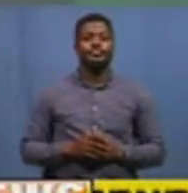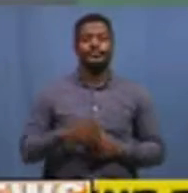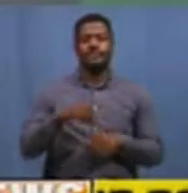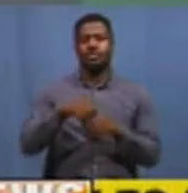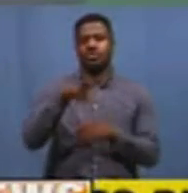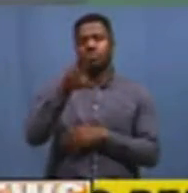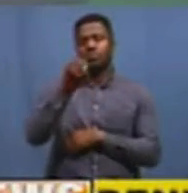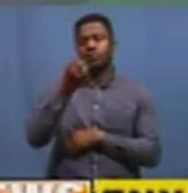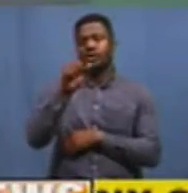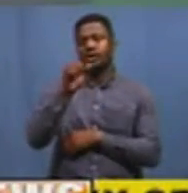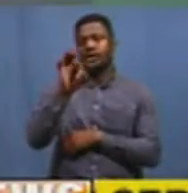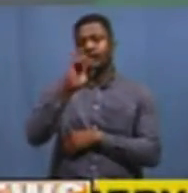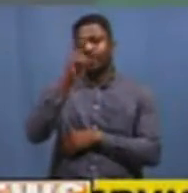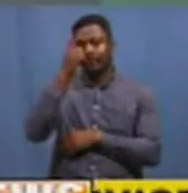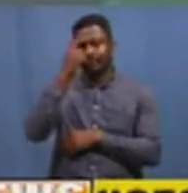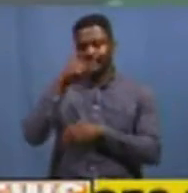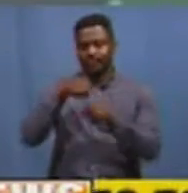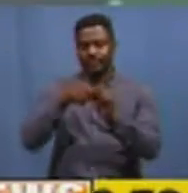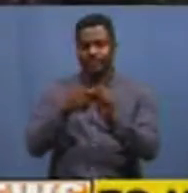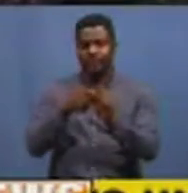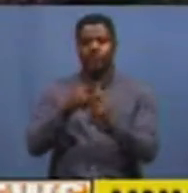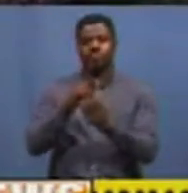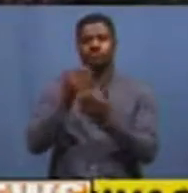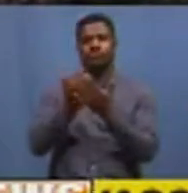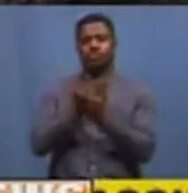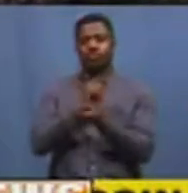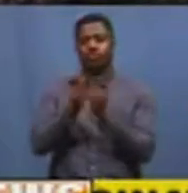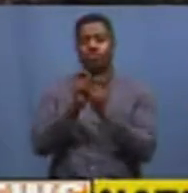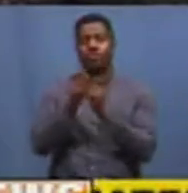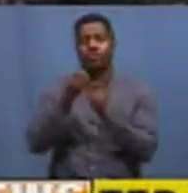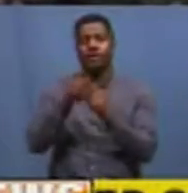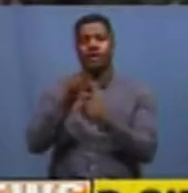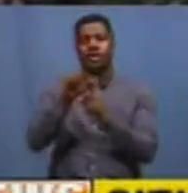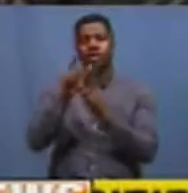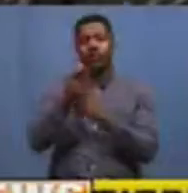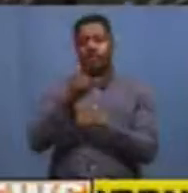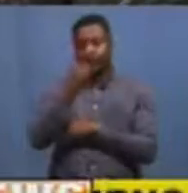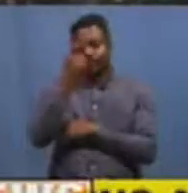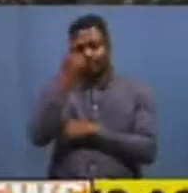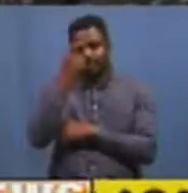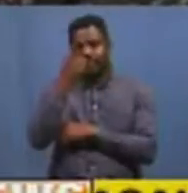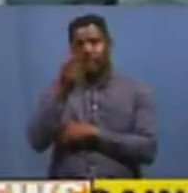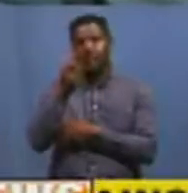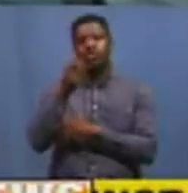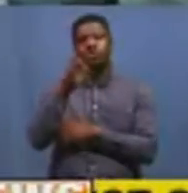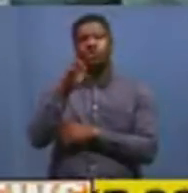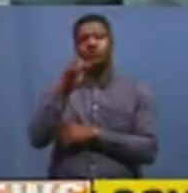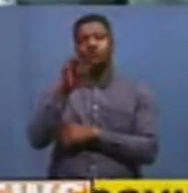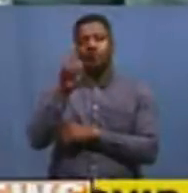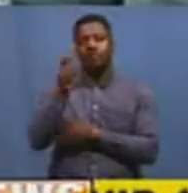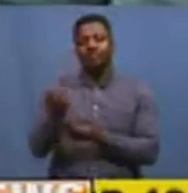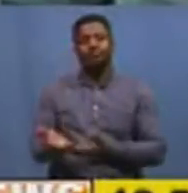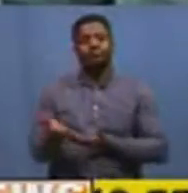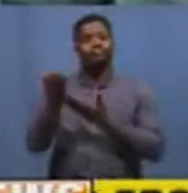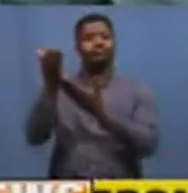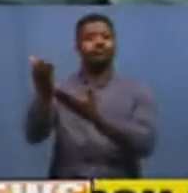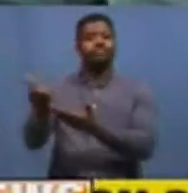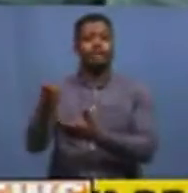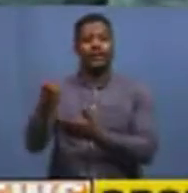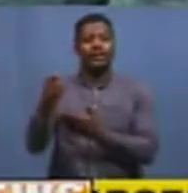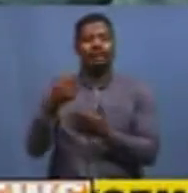In 2019, the government set the motion for reforms in local government and a referendum was subsequently proposed. It,